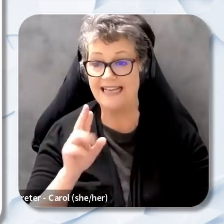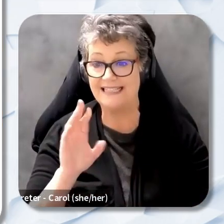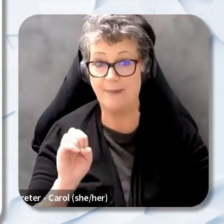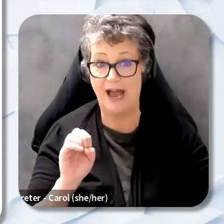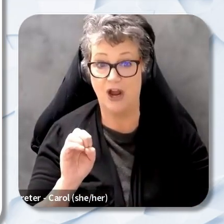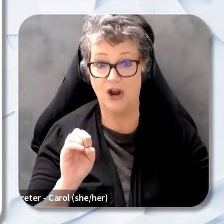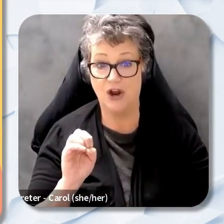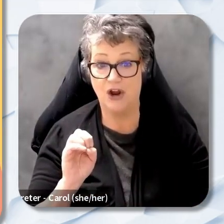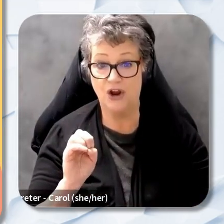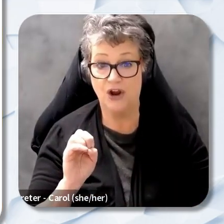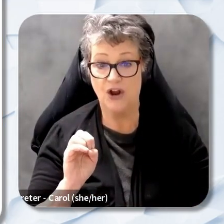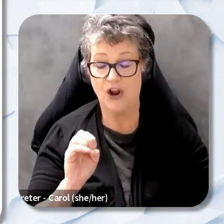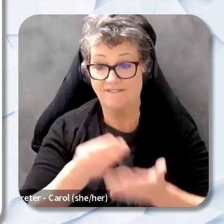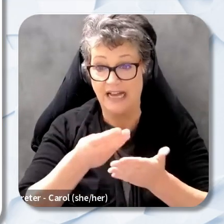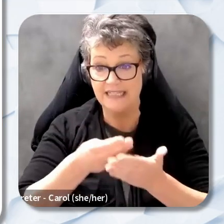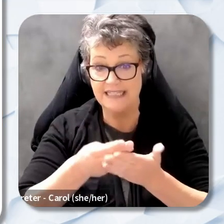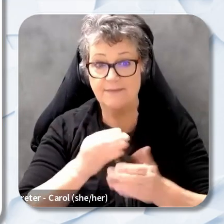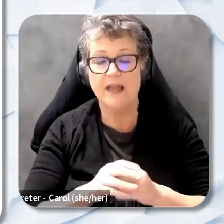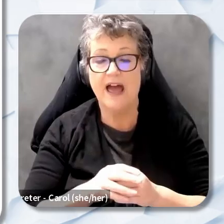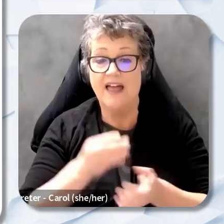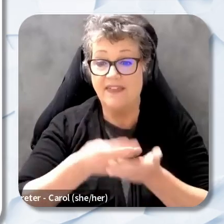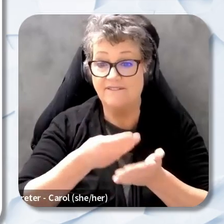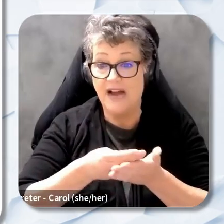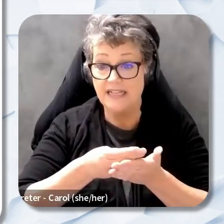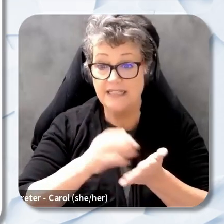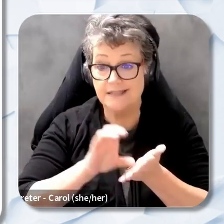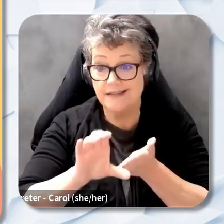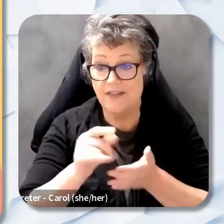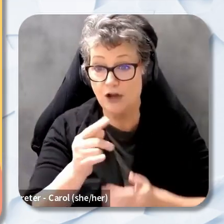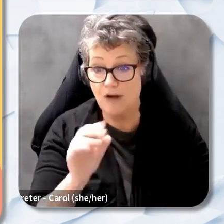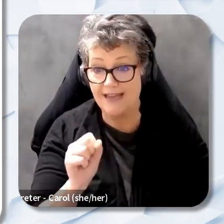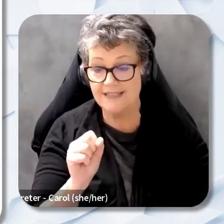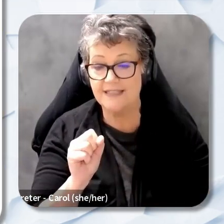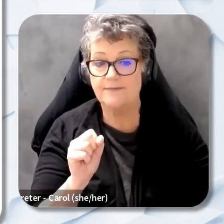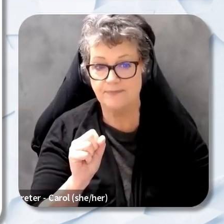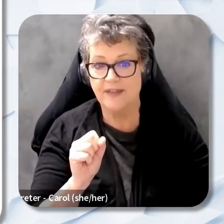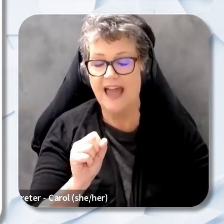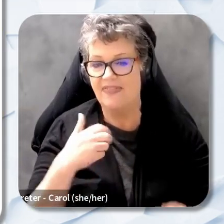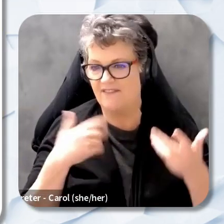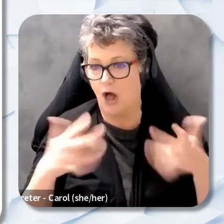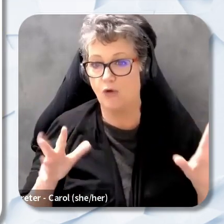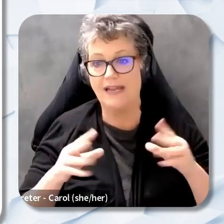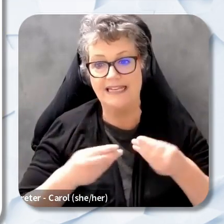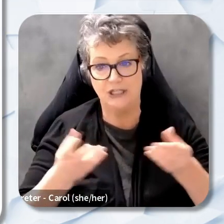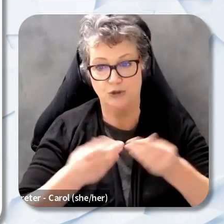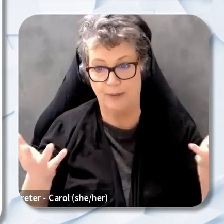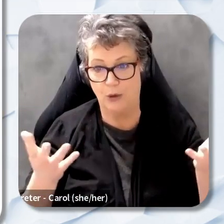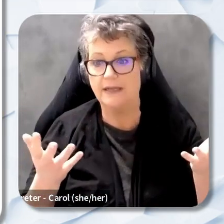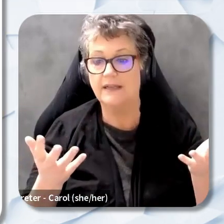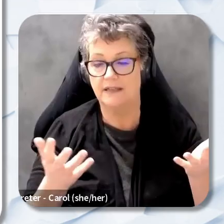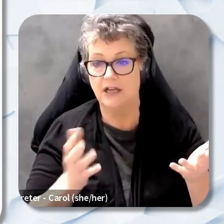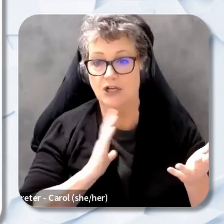funds. So just clarifying that the funds or the grants, it has already been distributed to